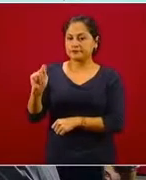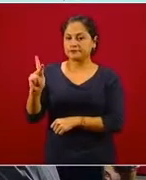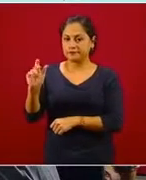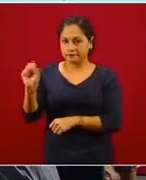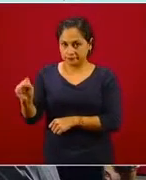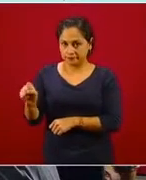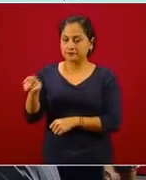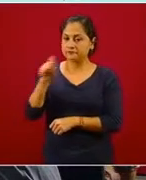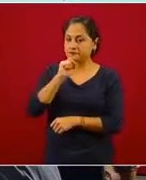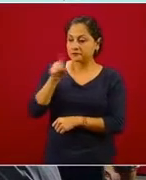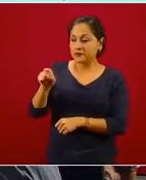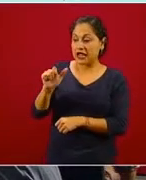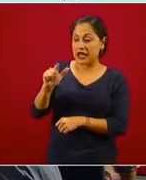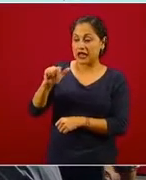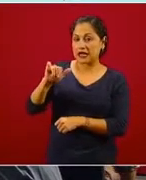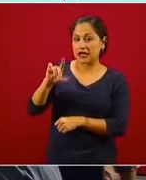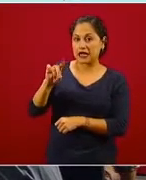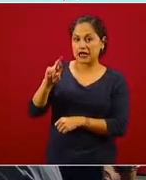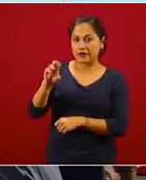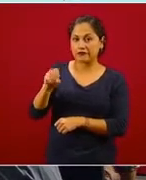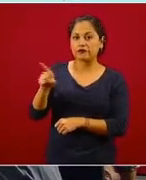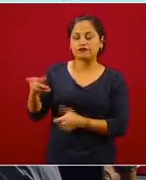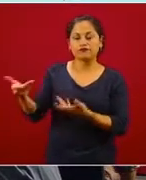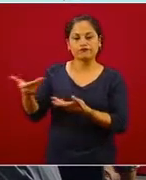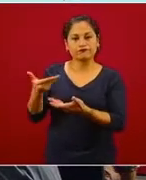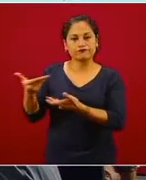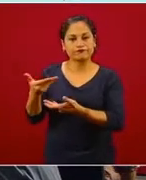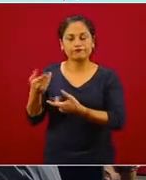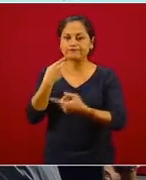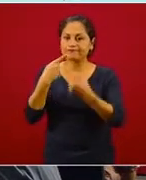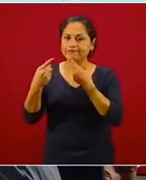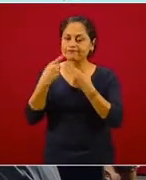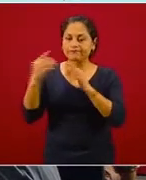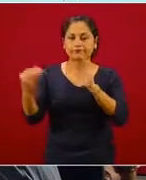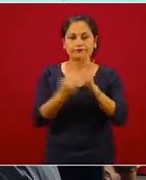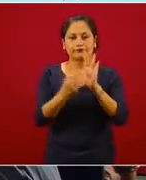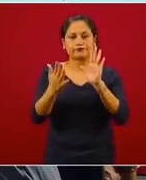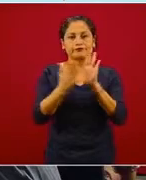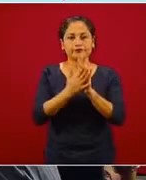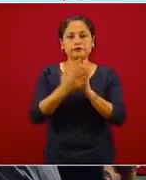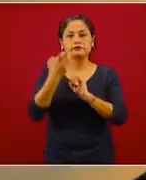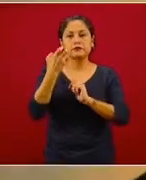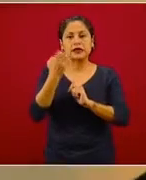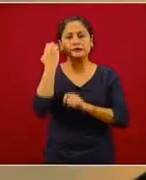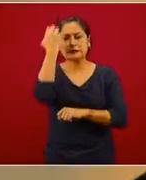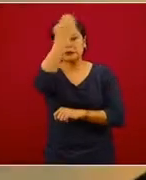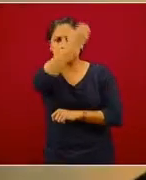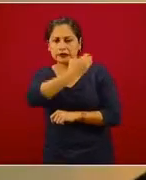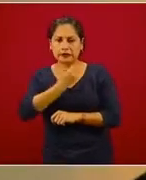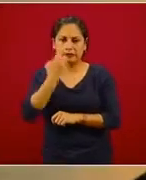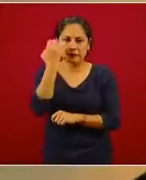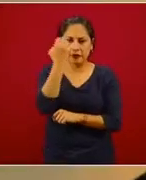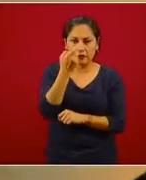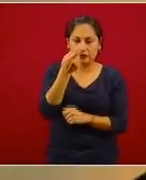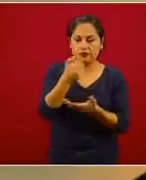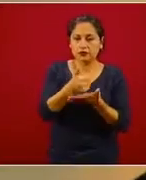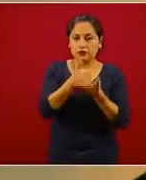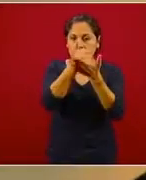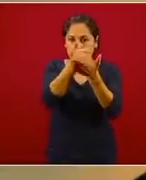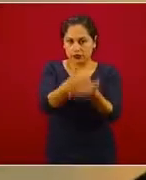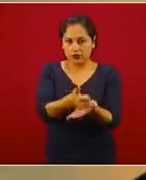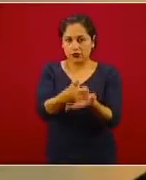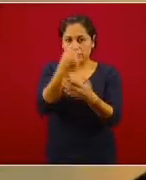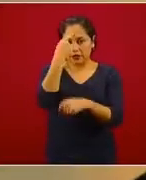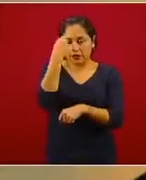of working along with the Ministry of Labor, with Alejandro specific, and this is